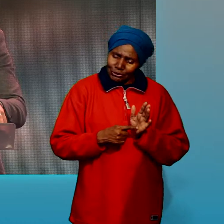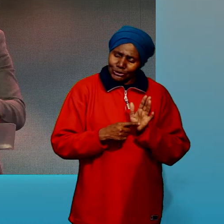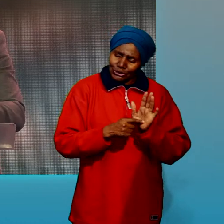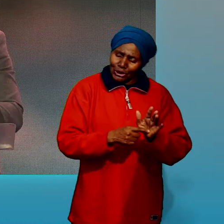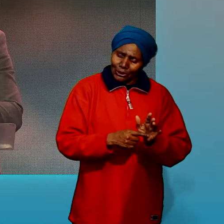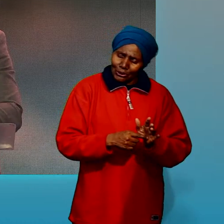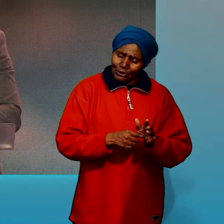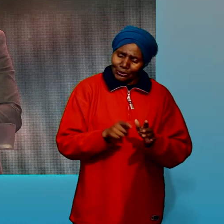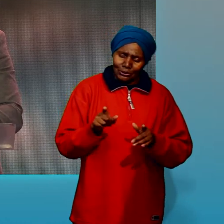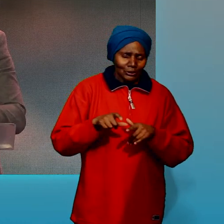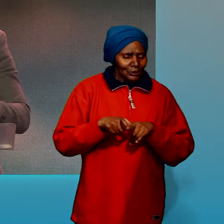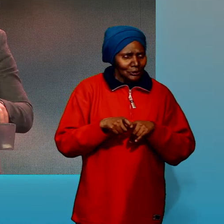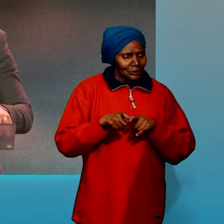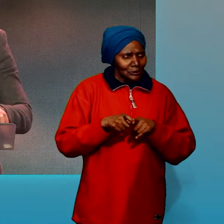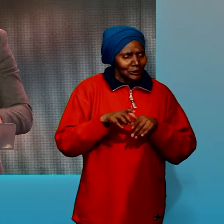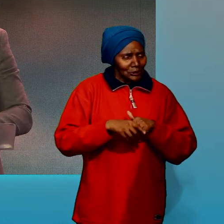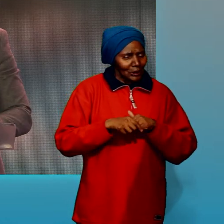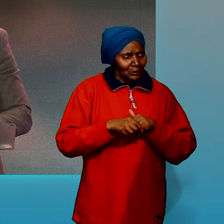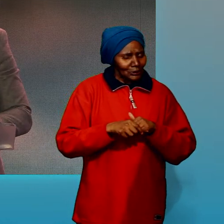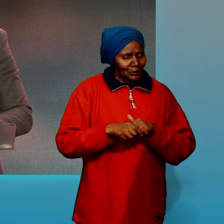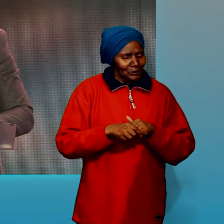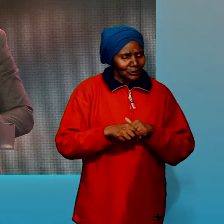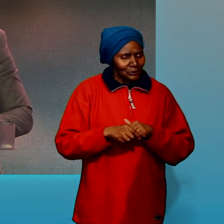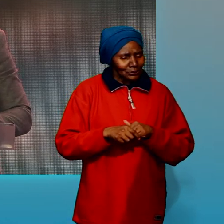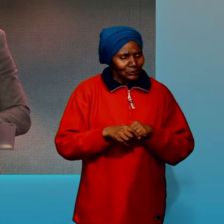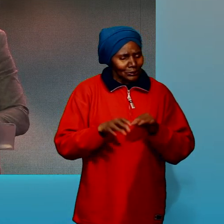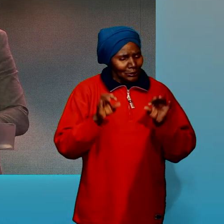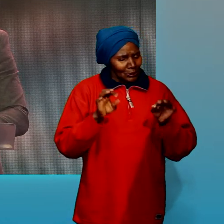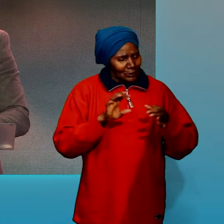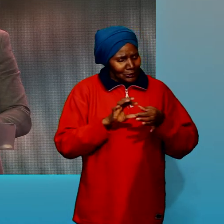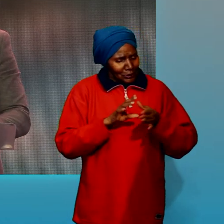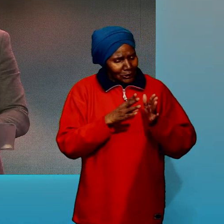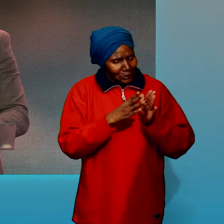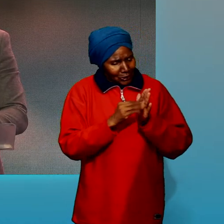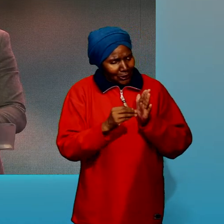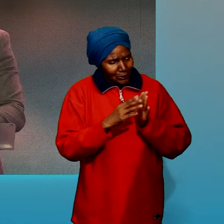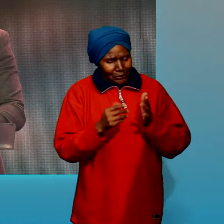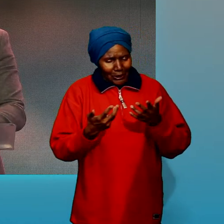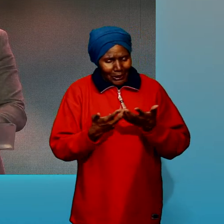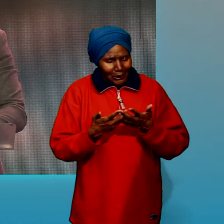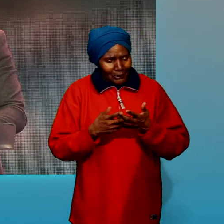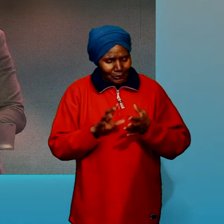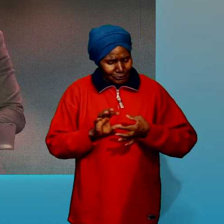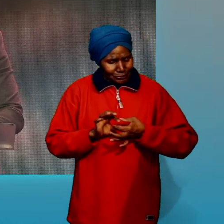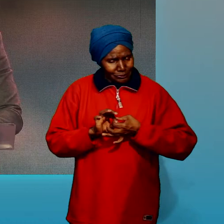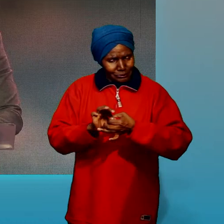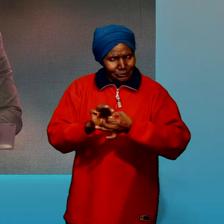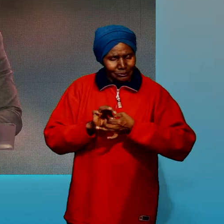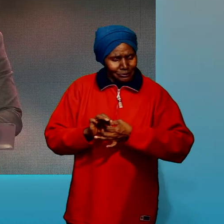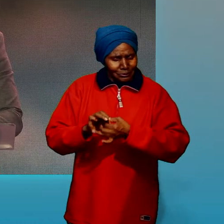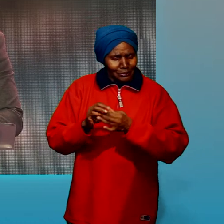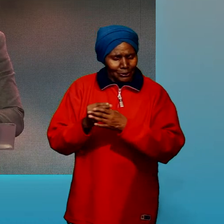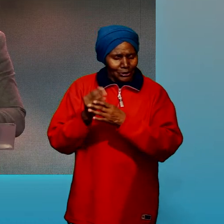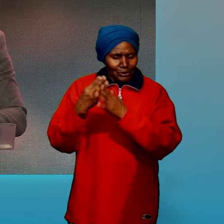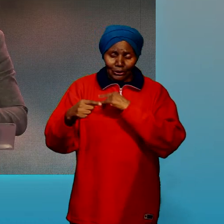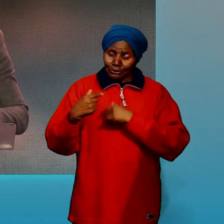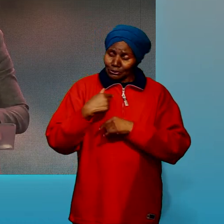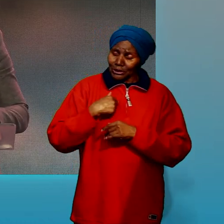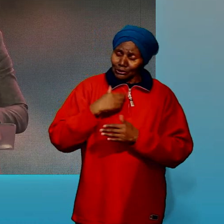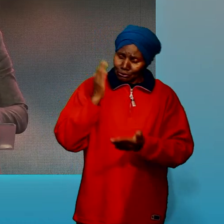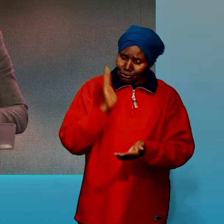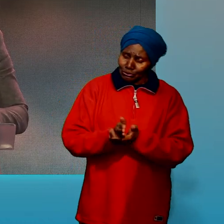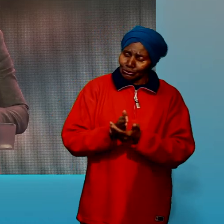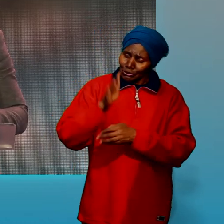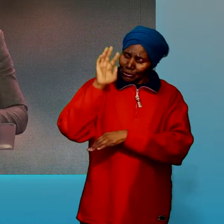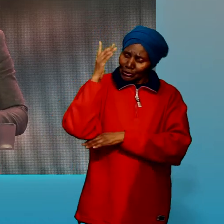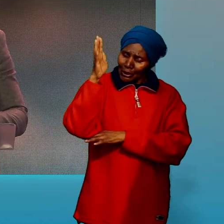a perfect example of how they can stay connected to God. "I am the true vine, and my